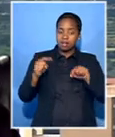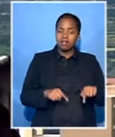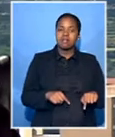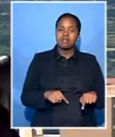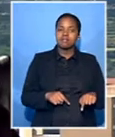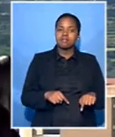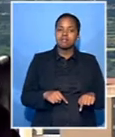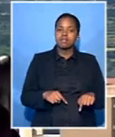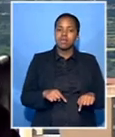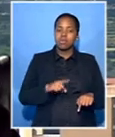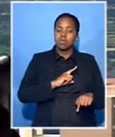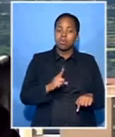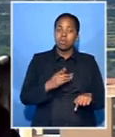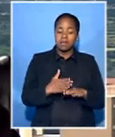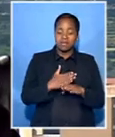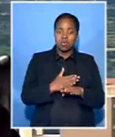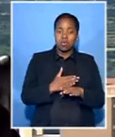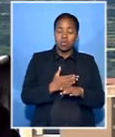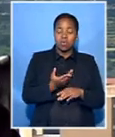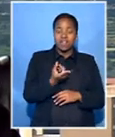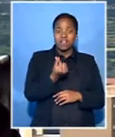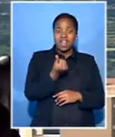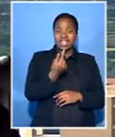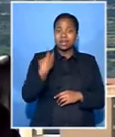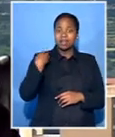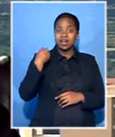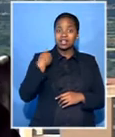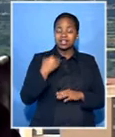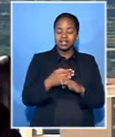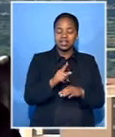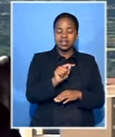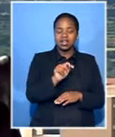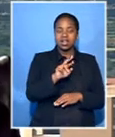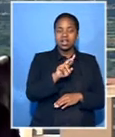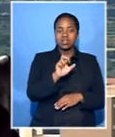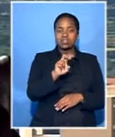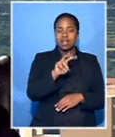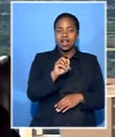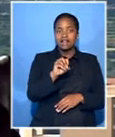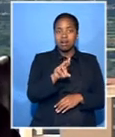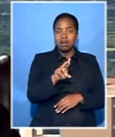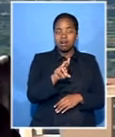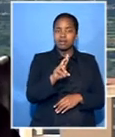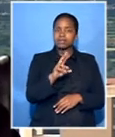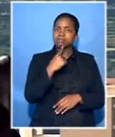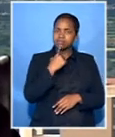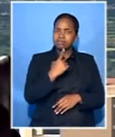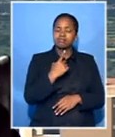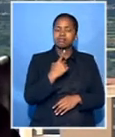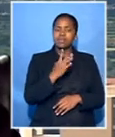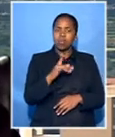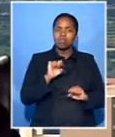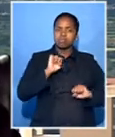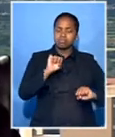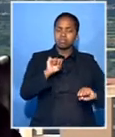picket as the former finance minister, Trevor Manuel, testifies. But the local Metro